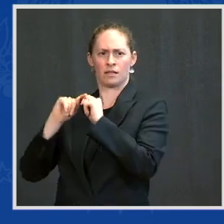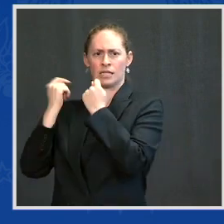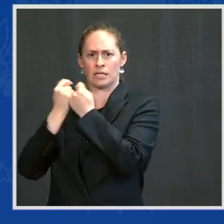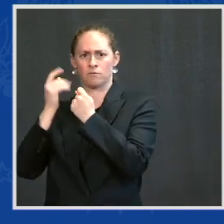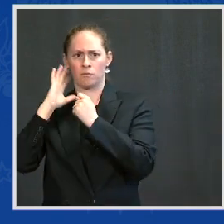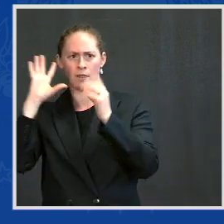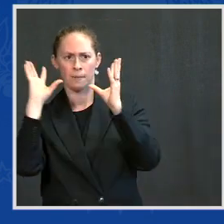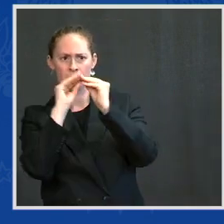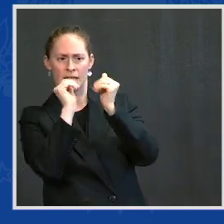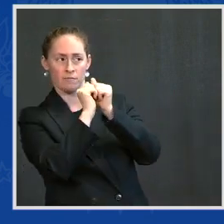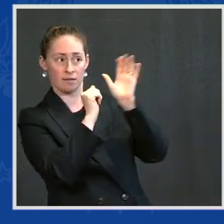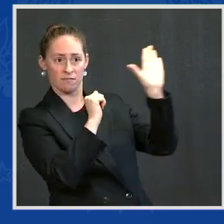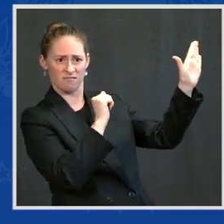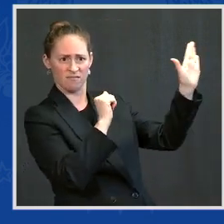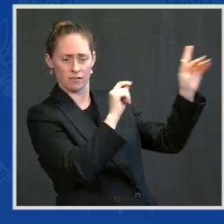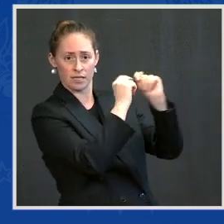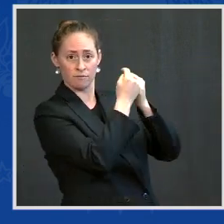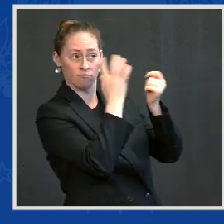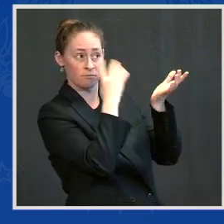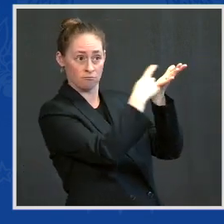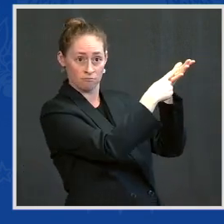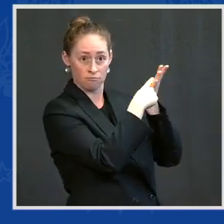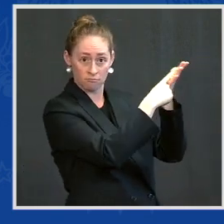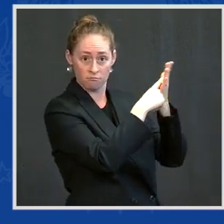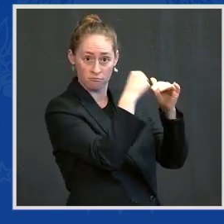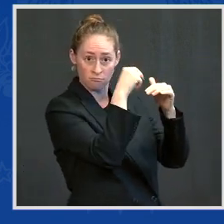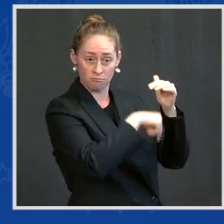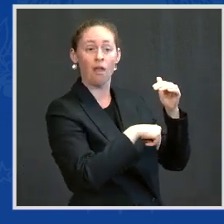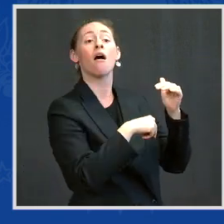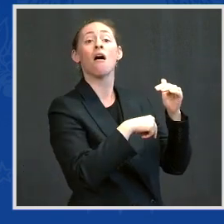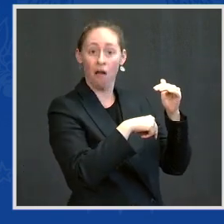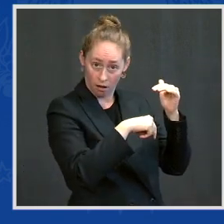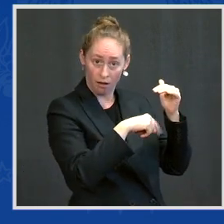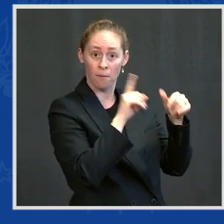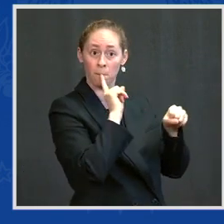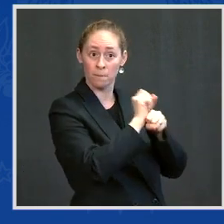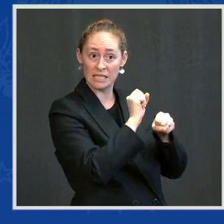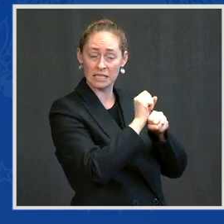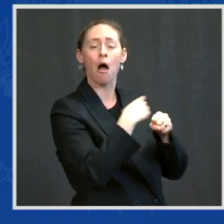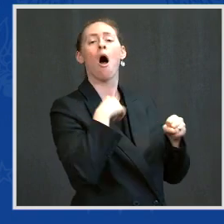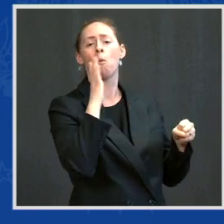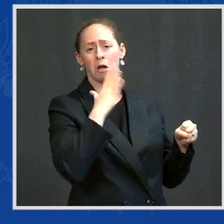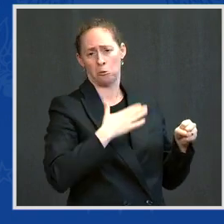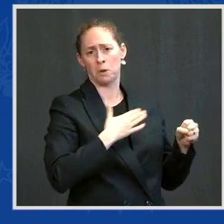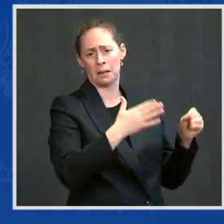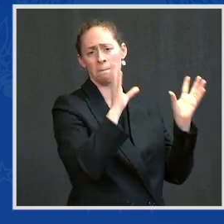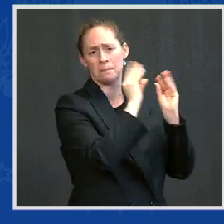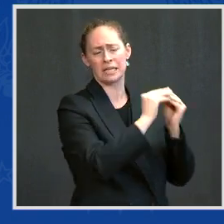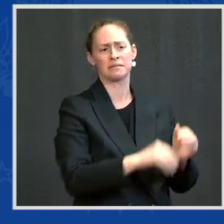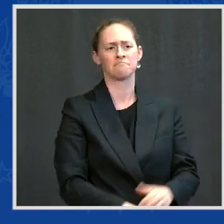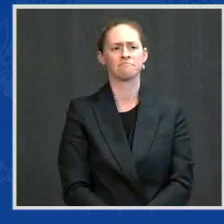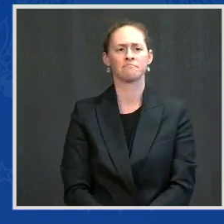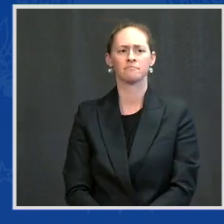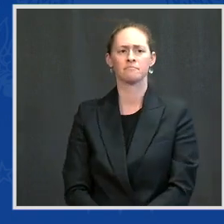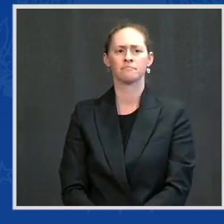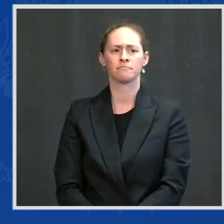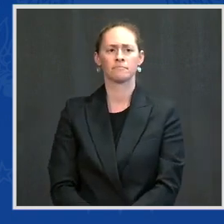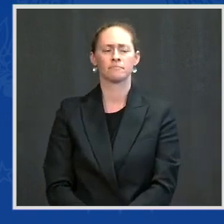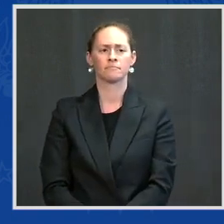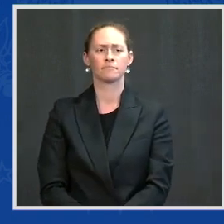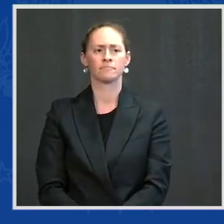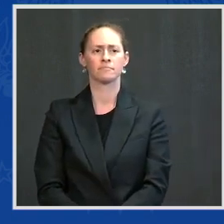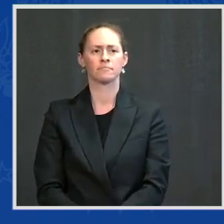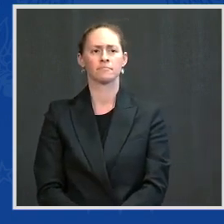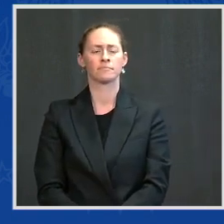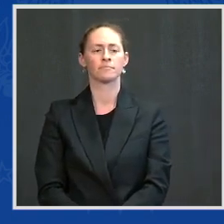exactly what we were meeting on. And then in the wake of all of your conversations this week, what is your relationship like now with